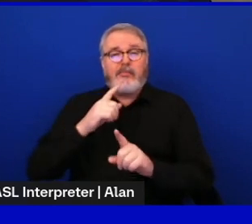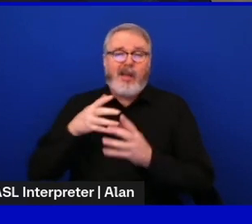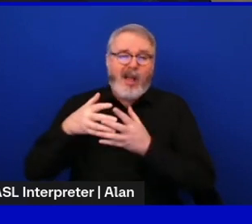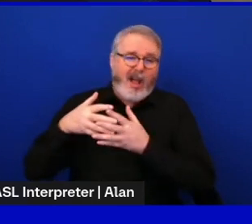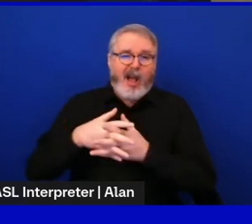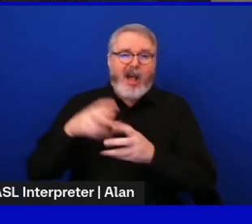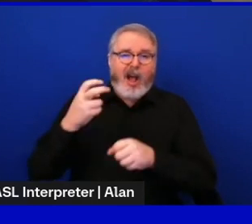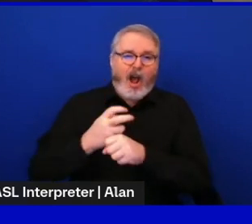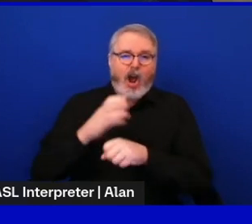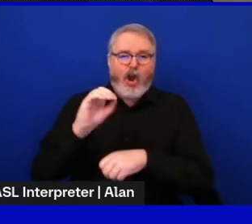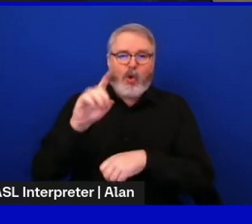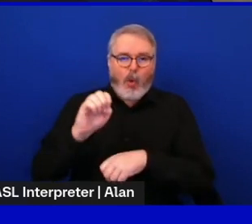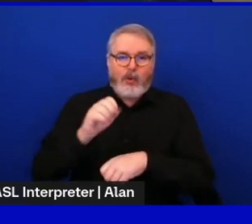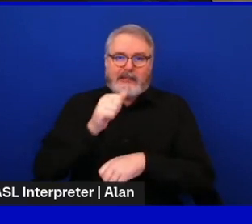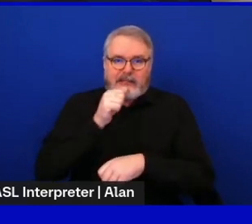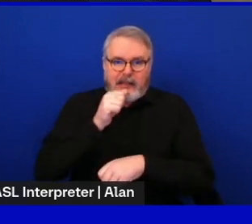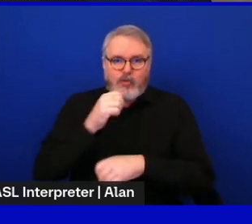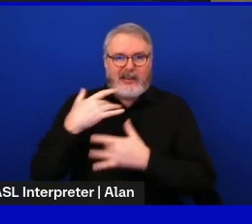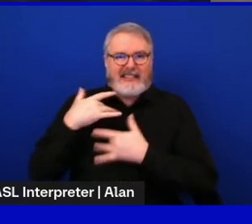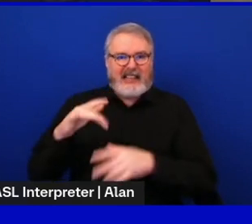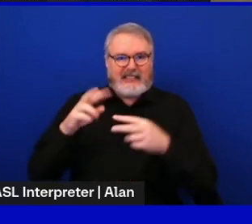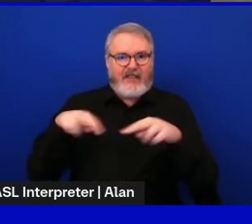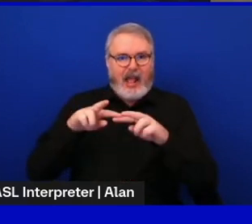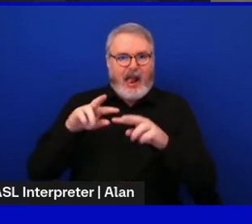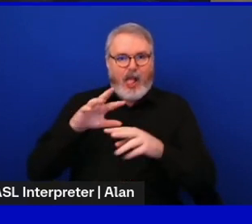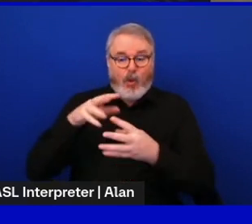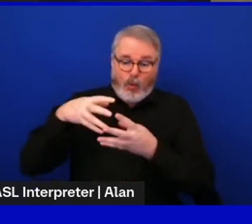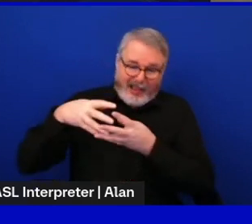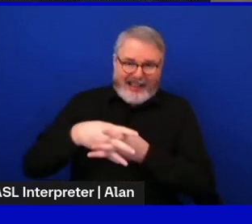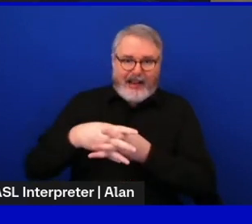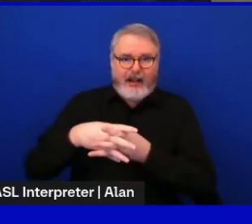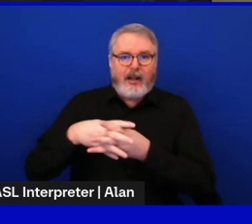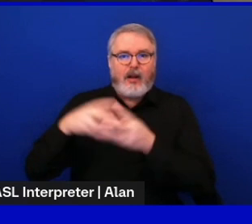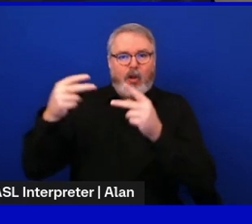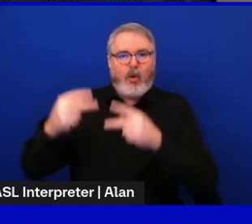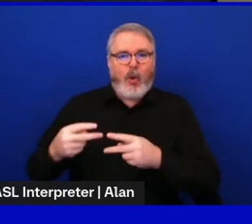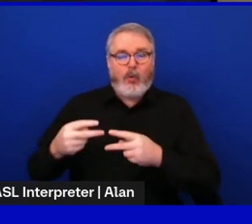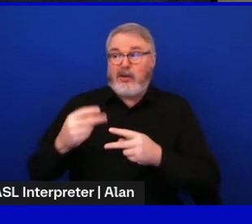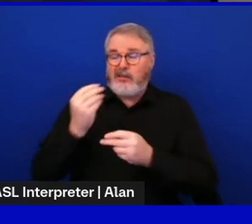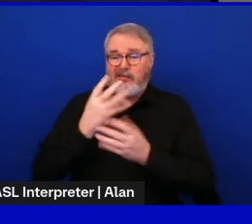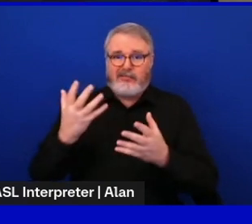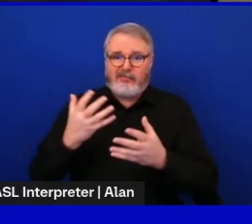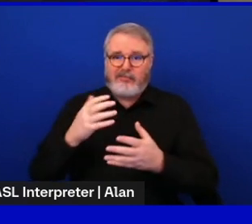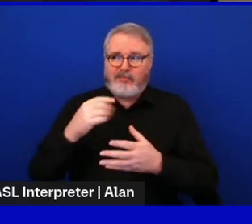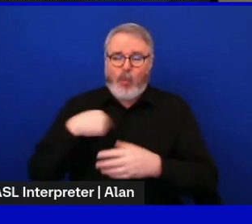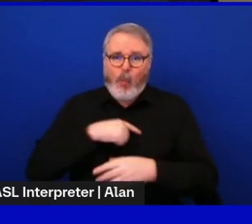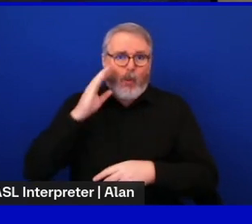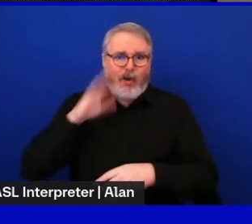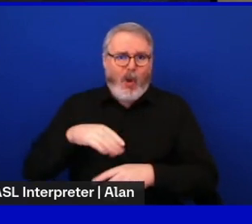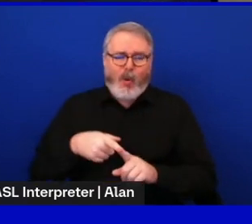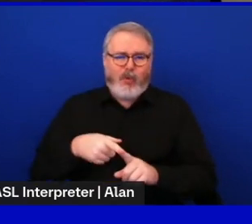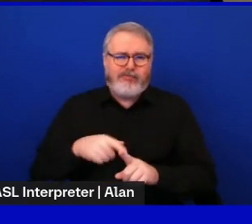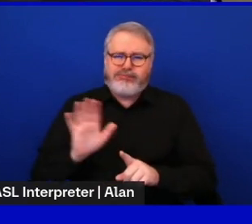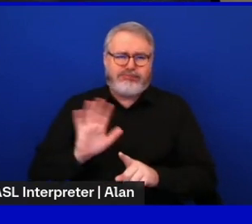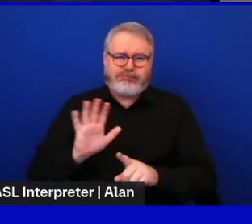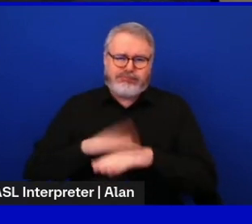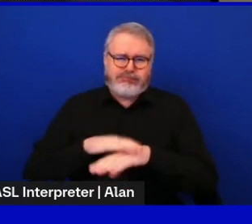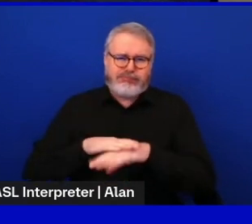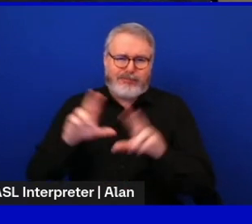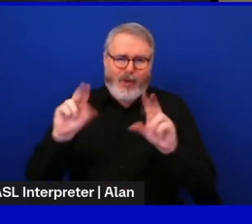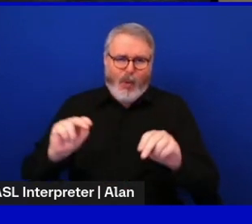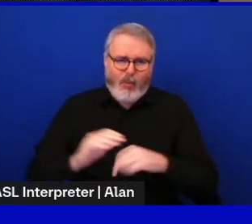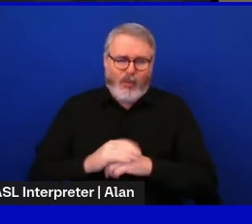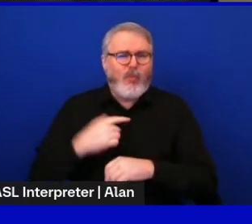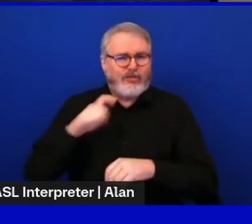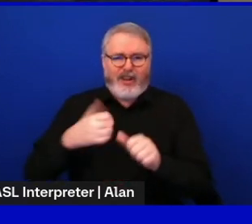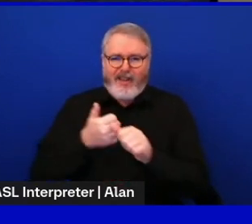and sensitive values in the code, which is probably the most obvious kind of a no-no, which you should be avoiding. We can